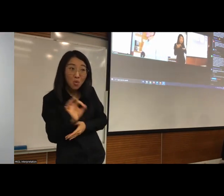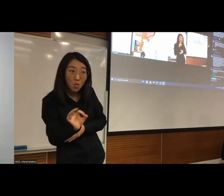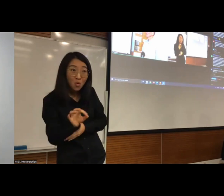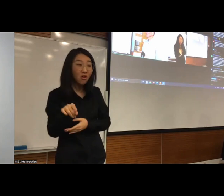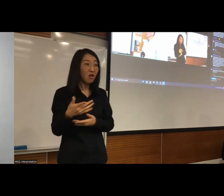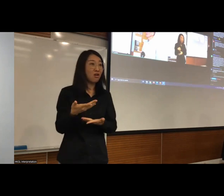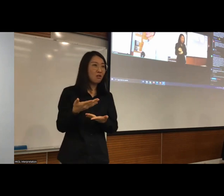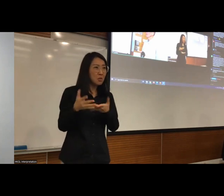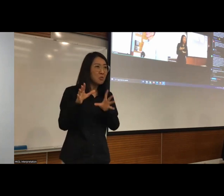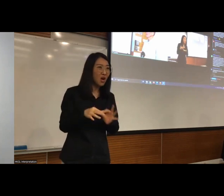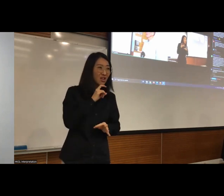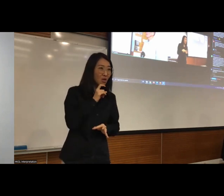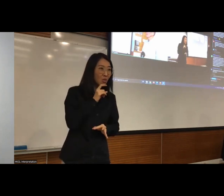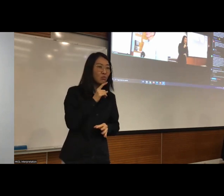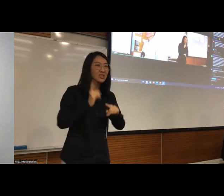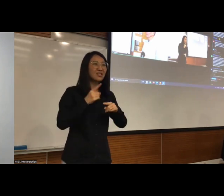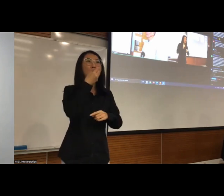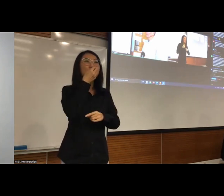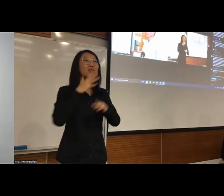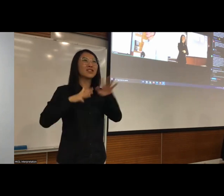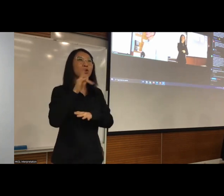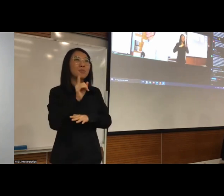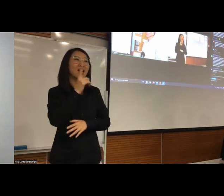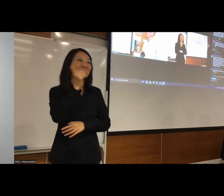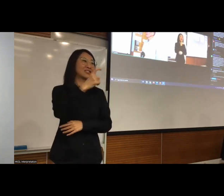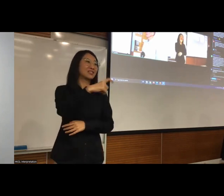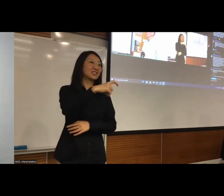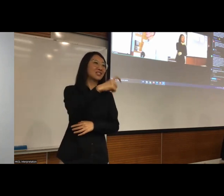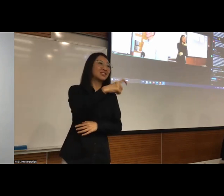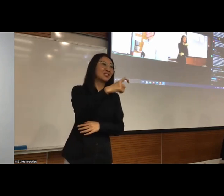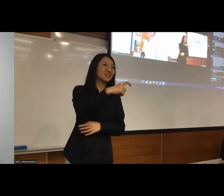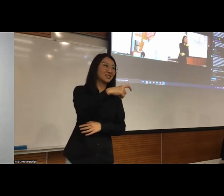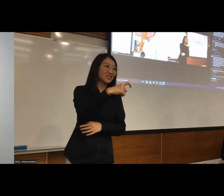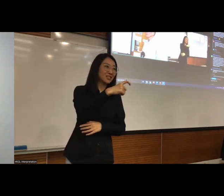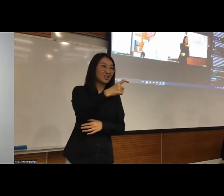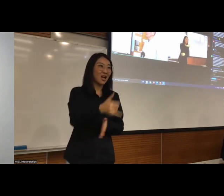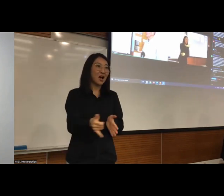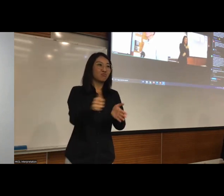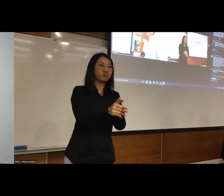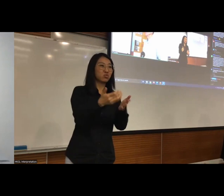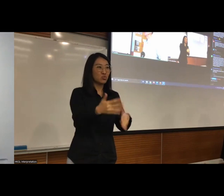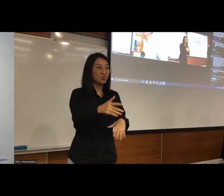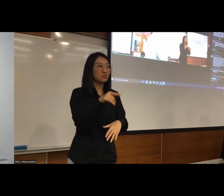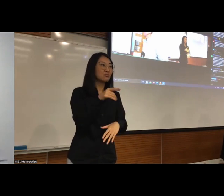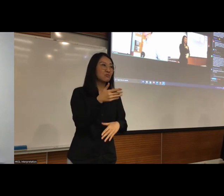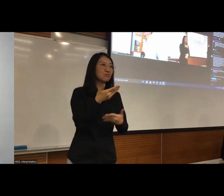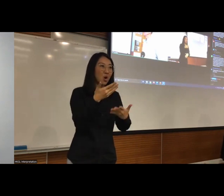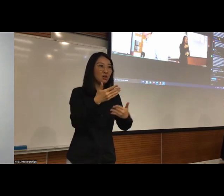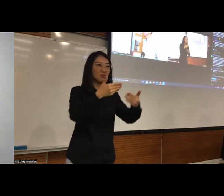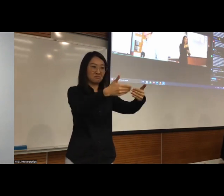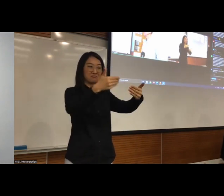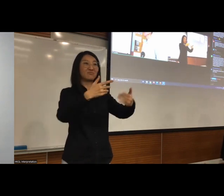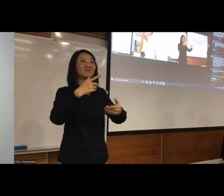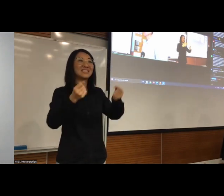you found that, especially when you take a taxi, there will be at least at least 3 or even more screens in front